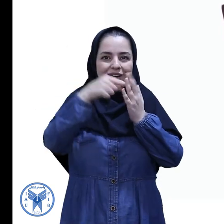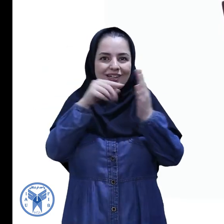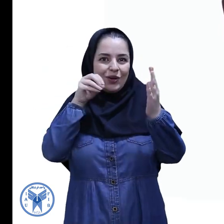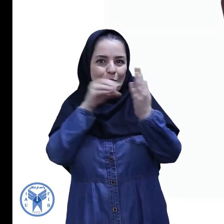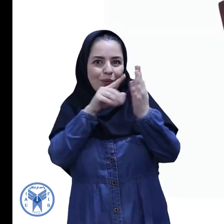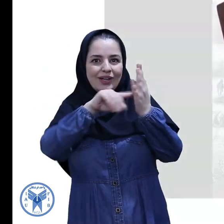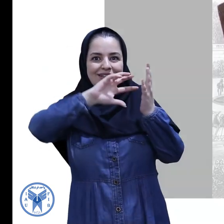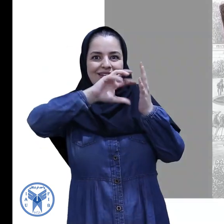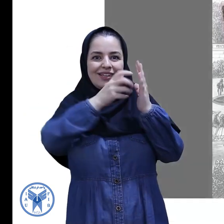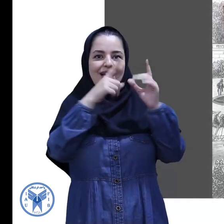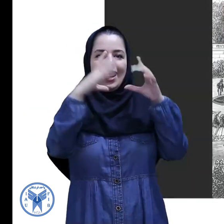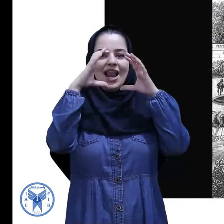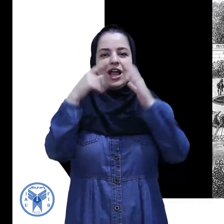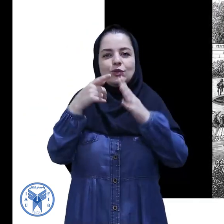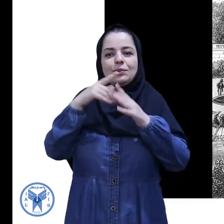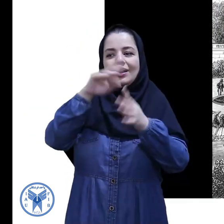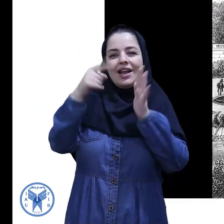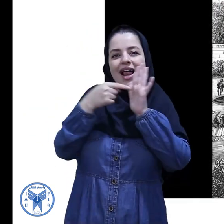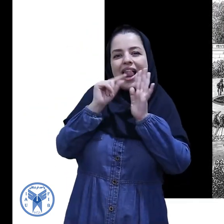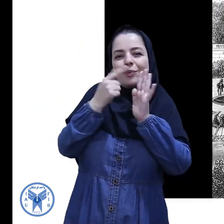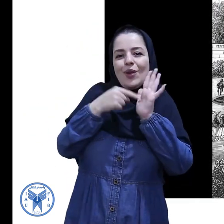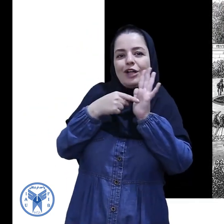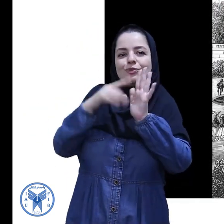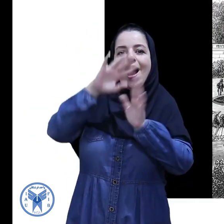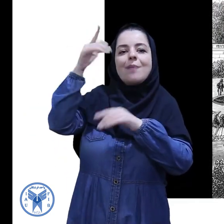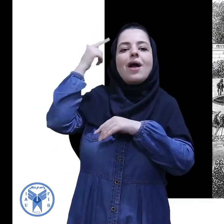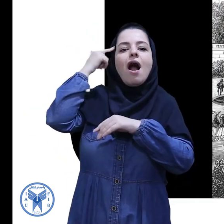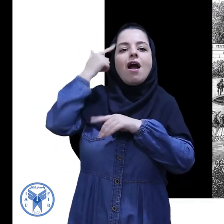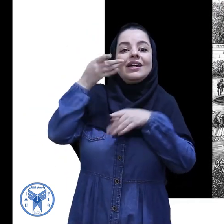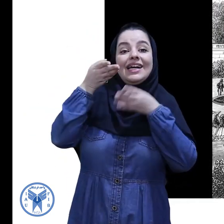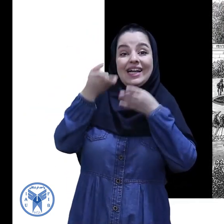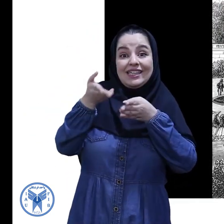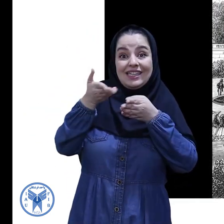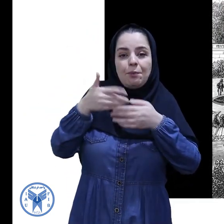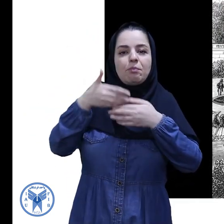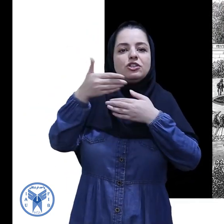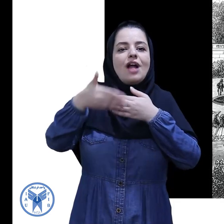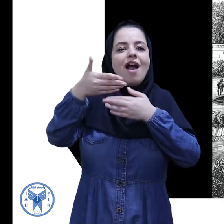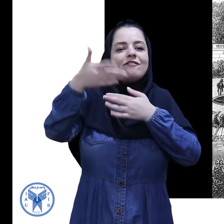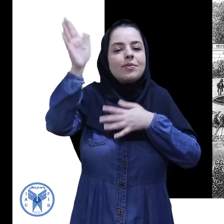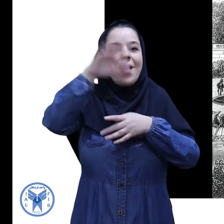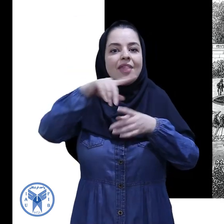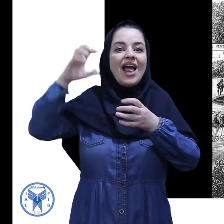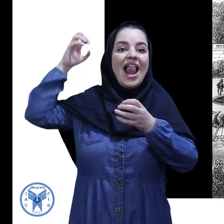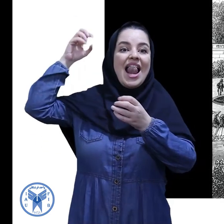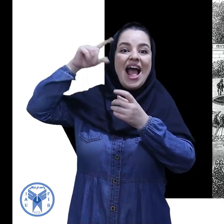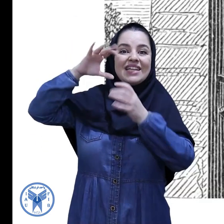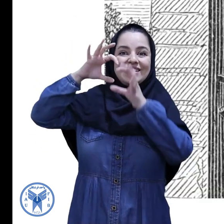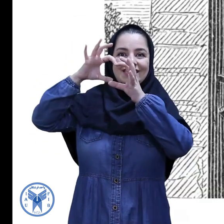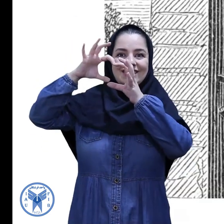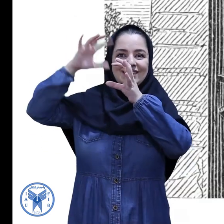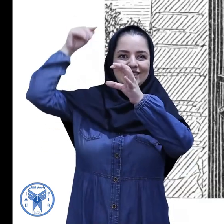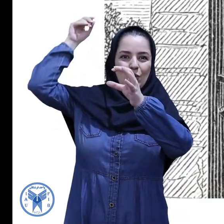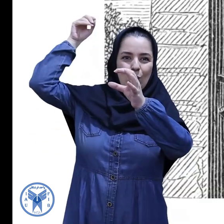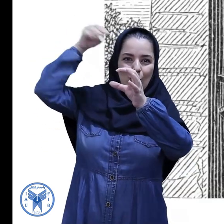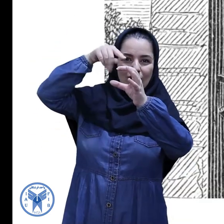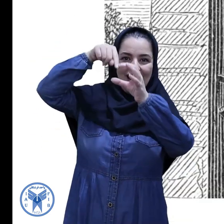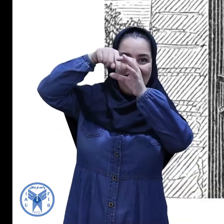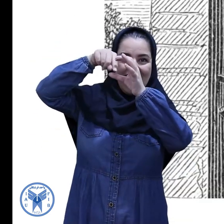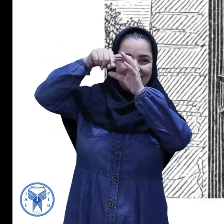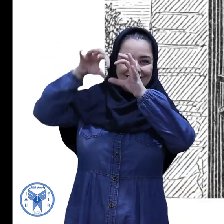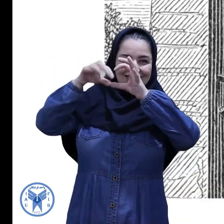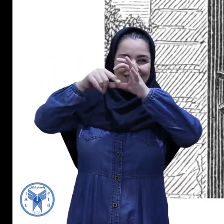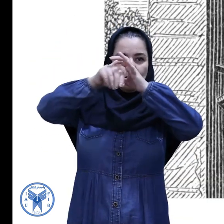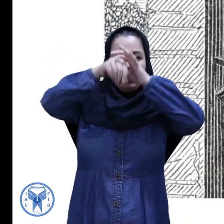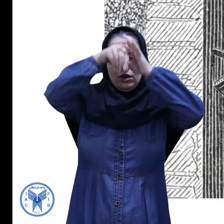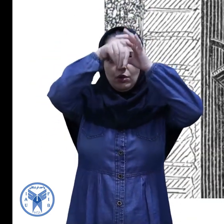camera is. Later improvements of the camera obscura included putting a lens in the hole so that the light could be